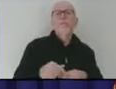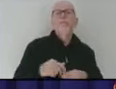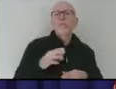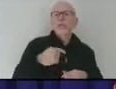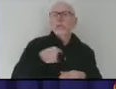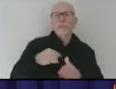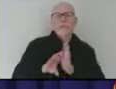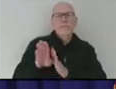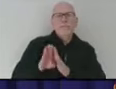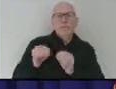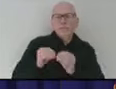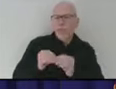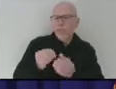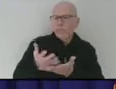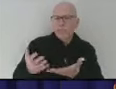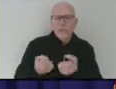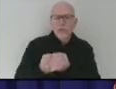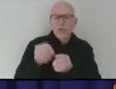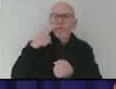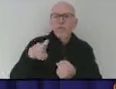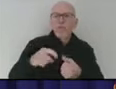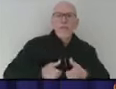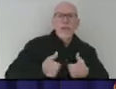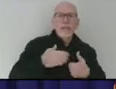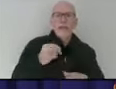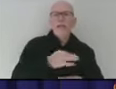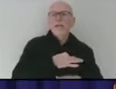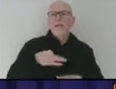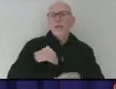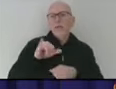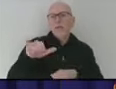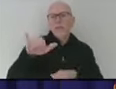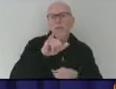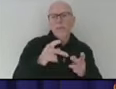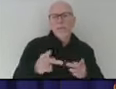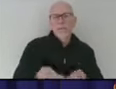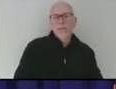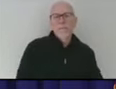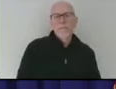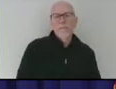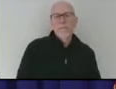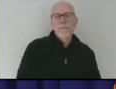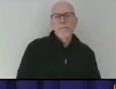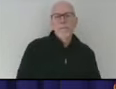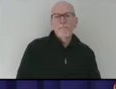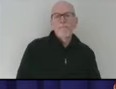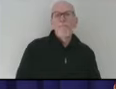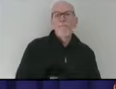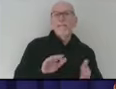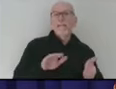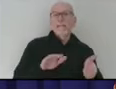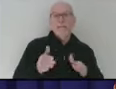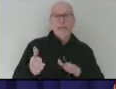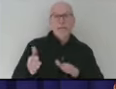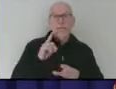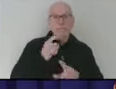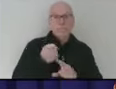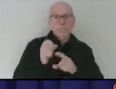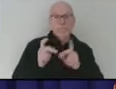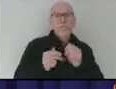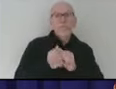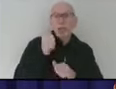to protect residents and staff in these facilities. While our deaths are heavily impacting people age 70